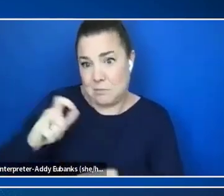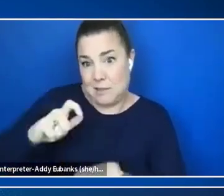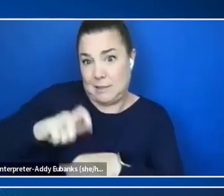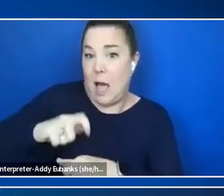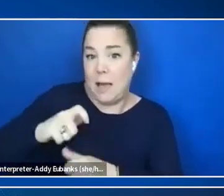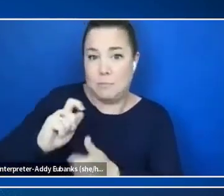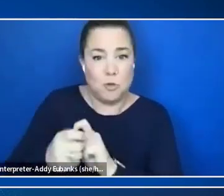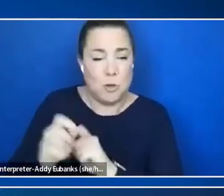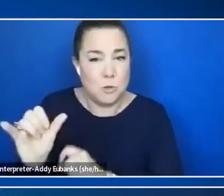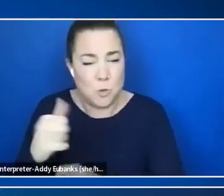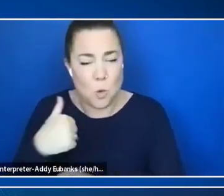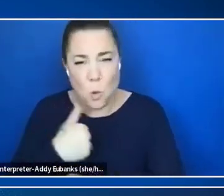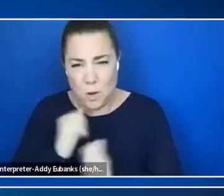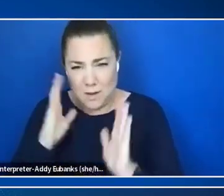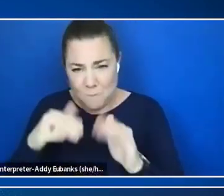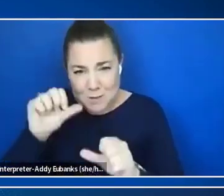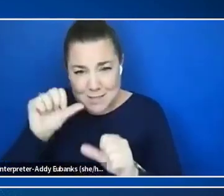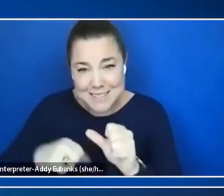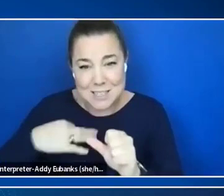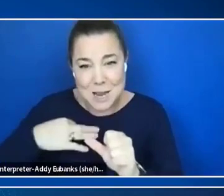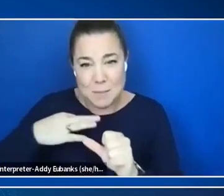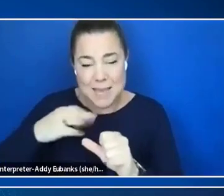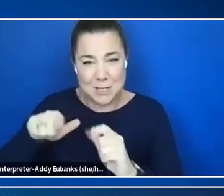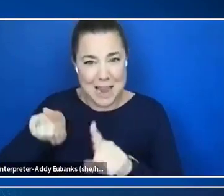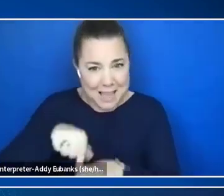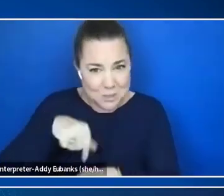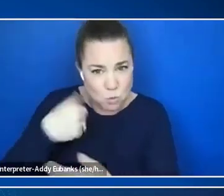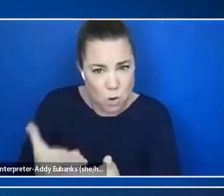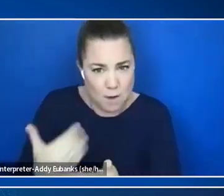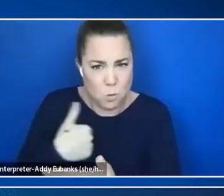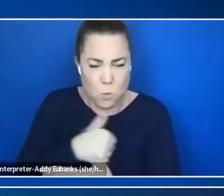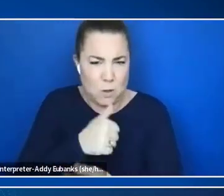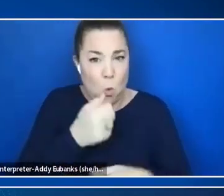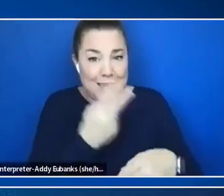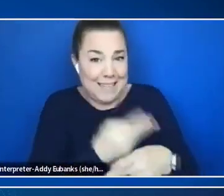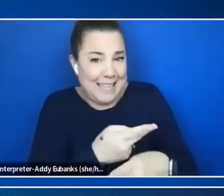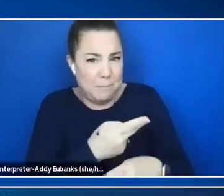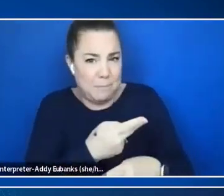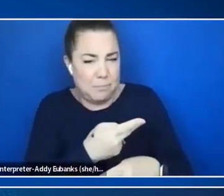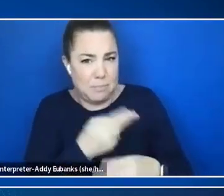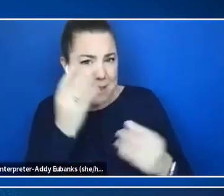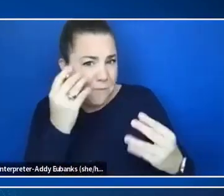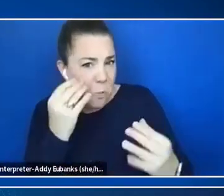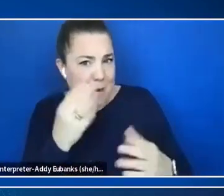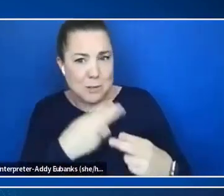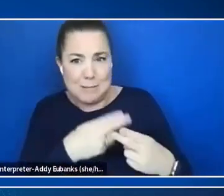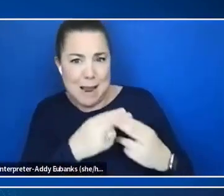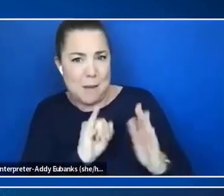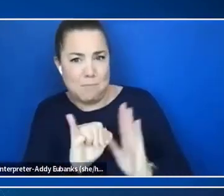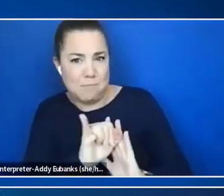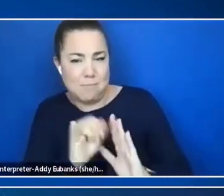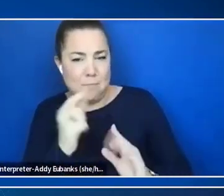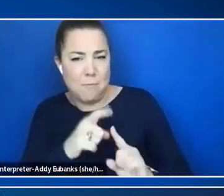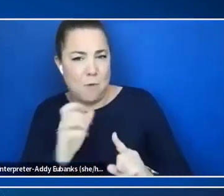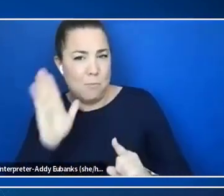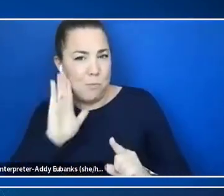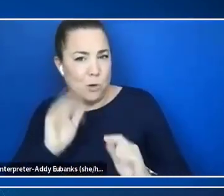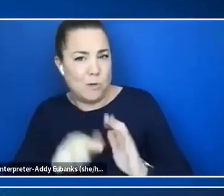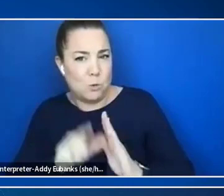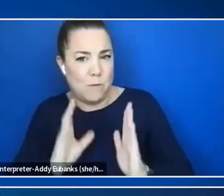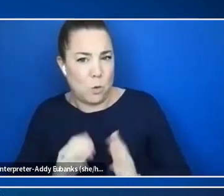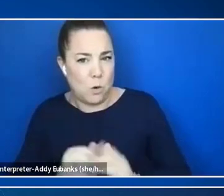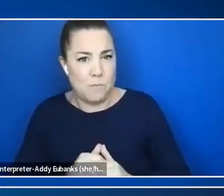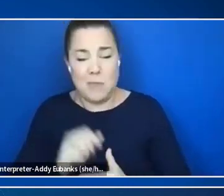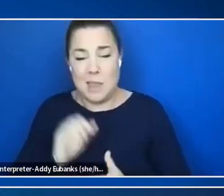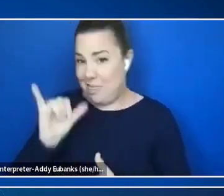each application when it comes in, and we don't keep the identity of previous reviewers. And that's the policy now